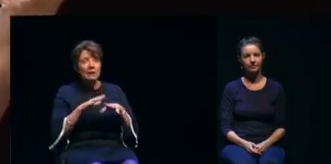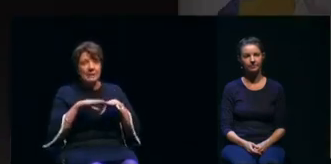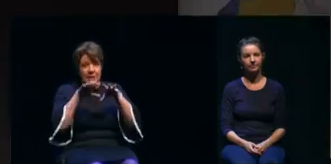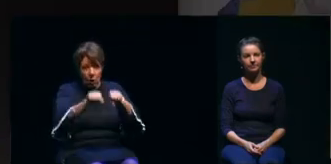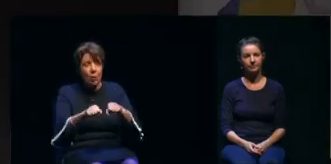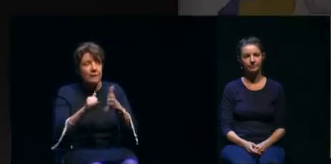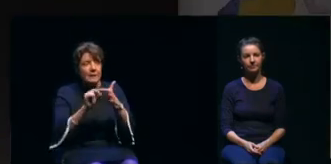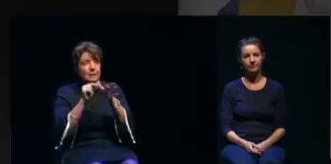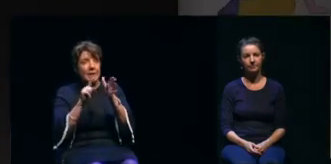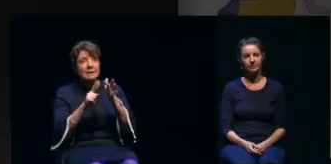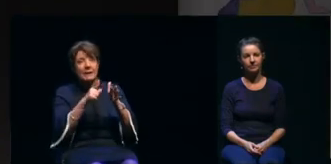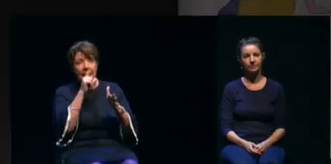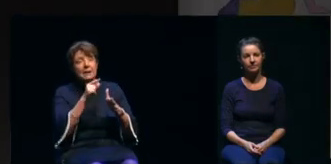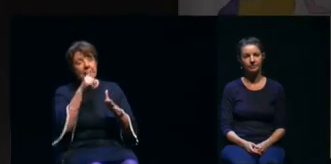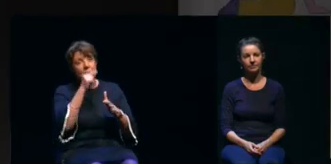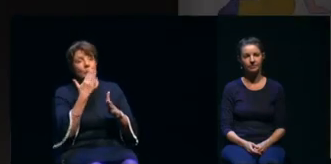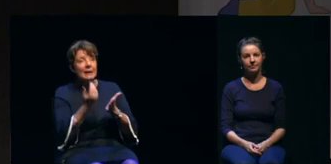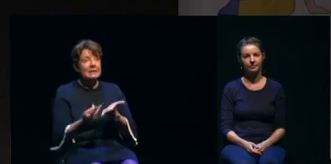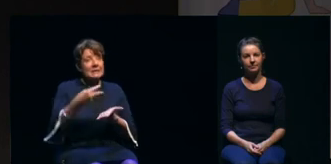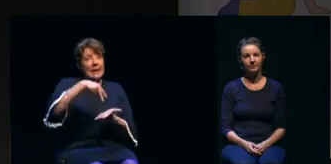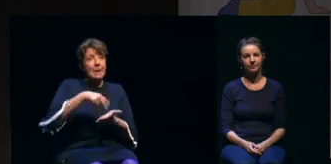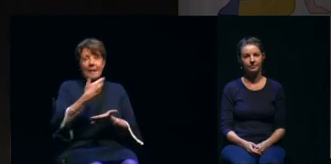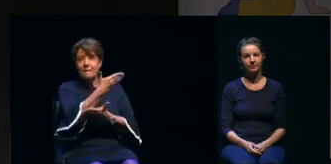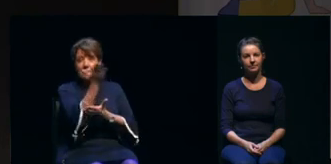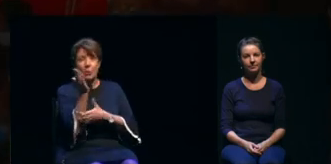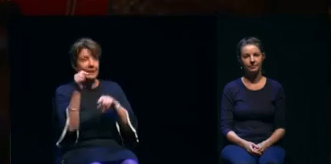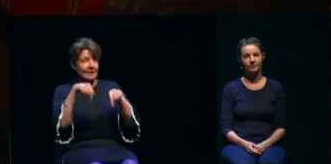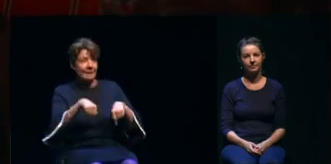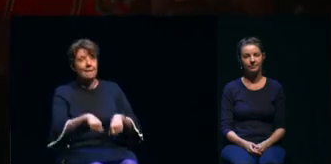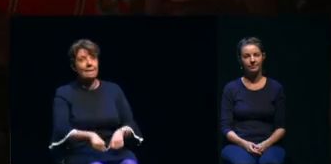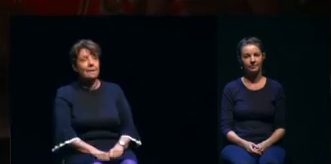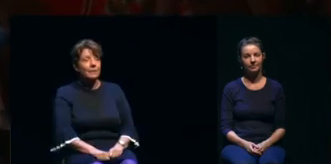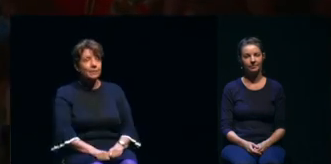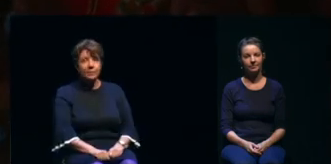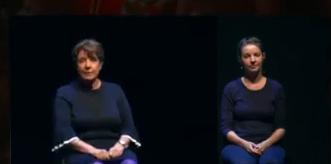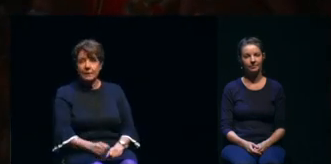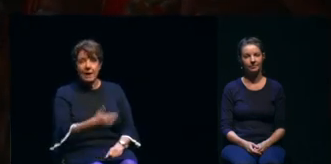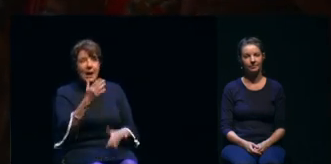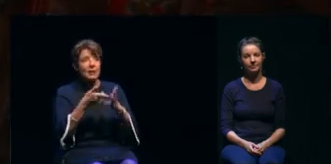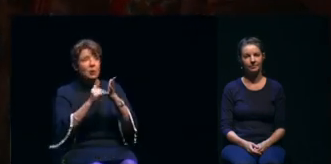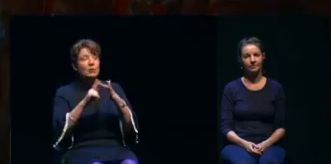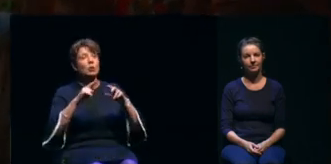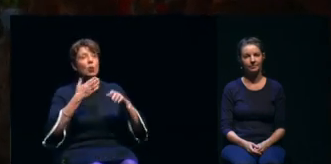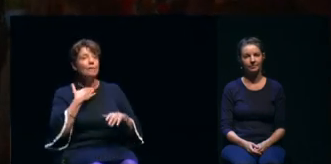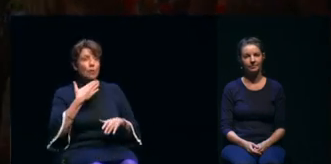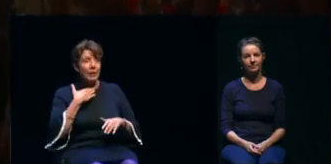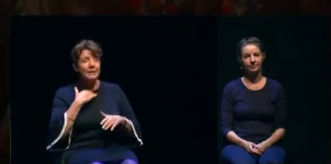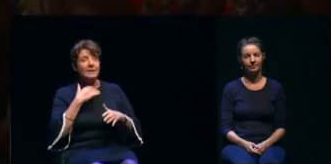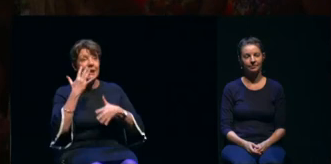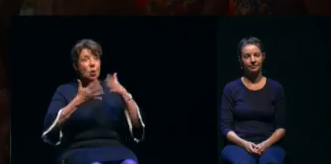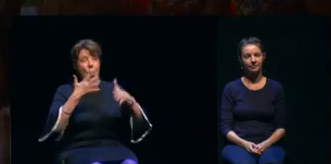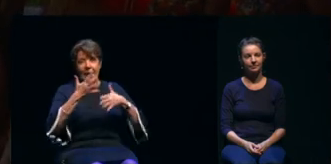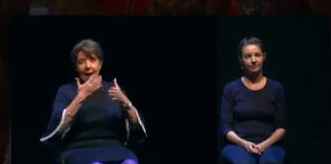could I invite you to stand up, please, everybody who's here? And using your voices and your hands, could